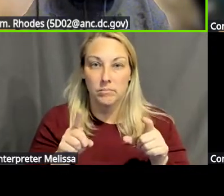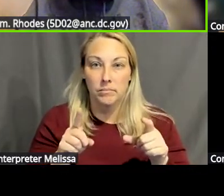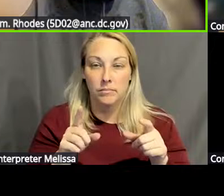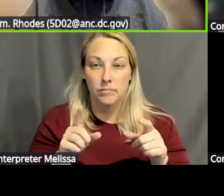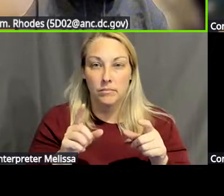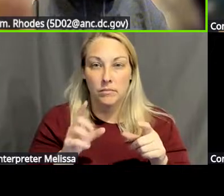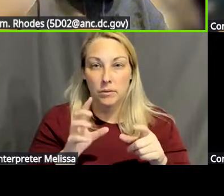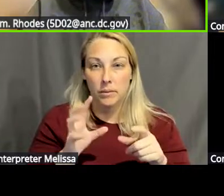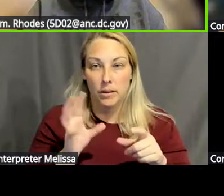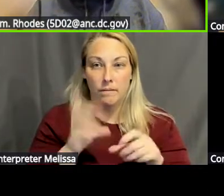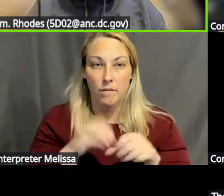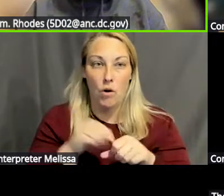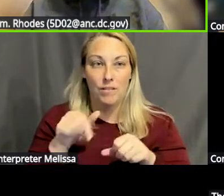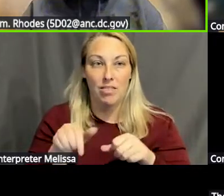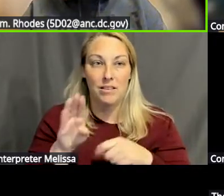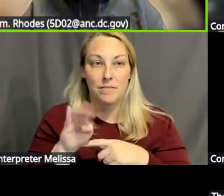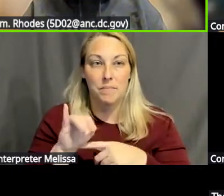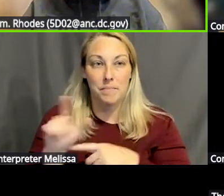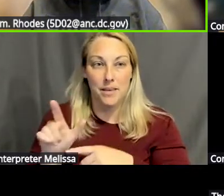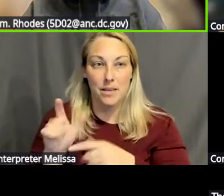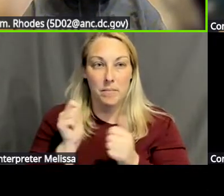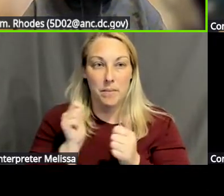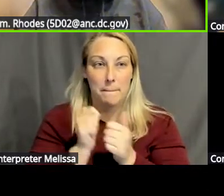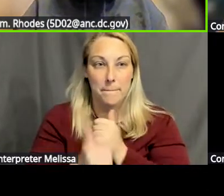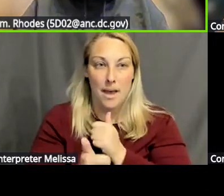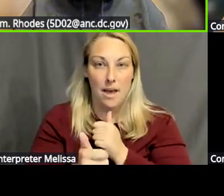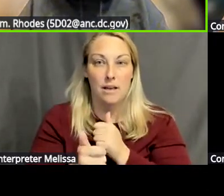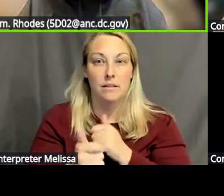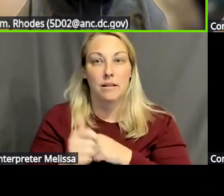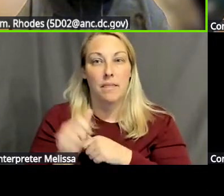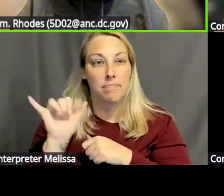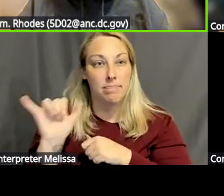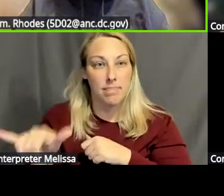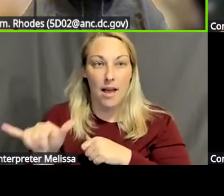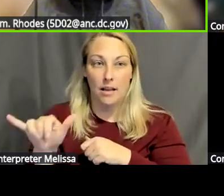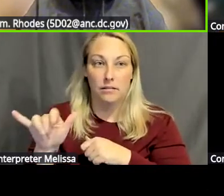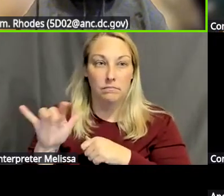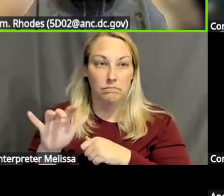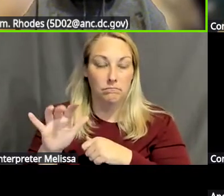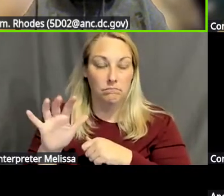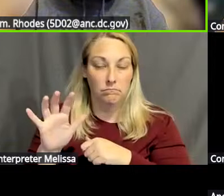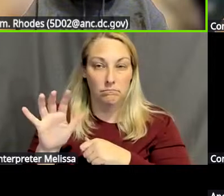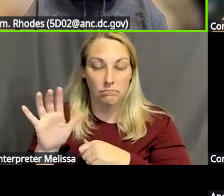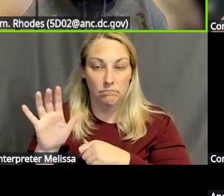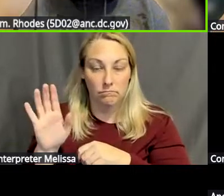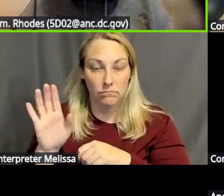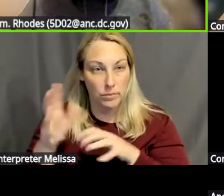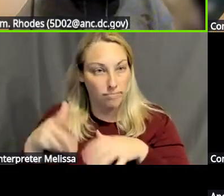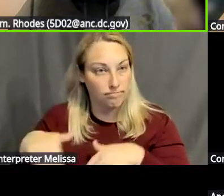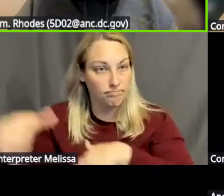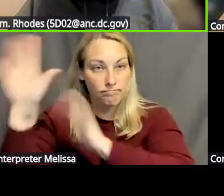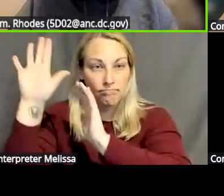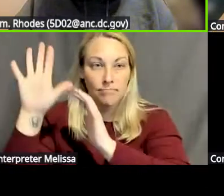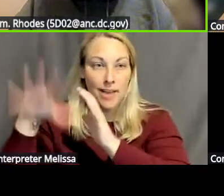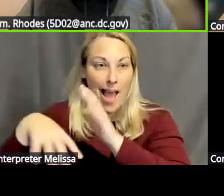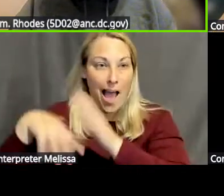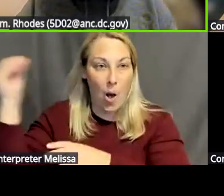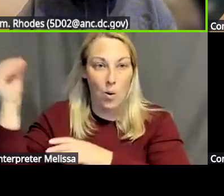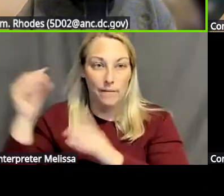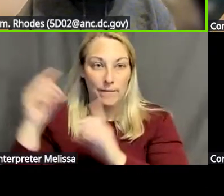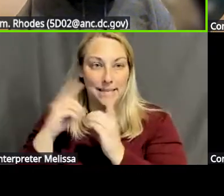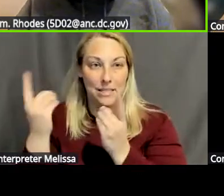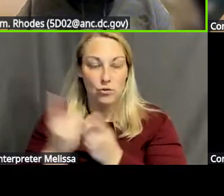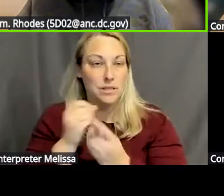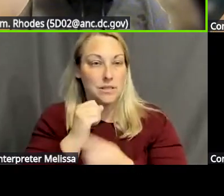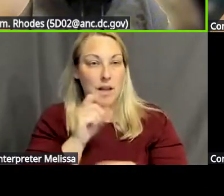being passed, and they want this place to be gone out of the district. So it's not just for Ward 5 or